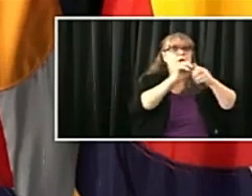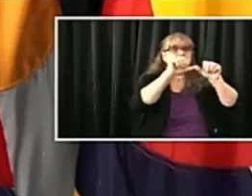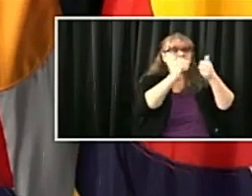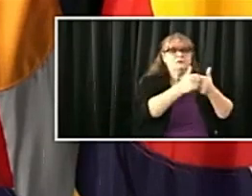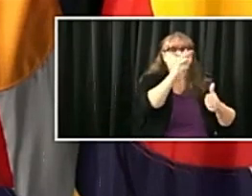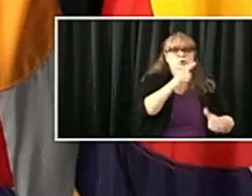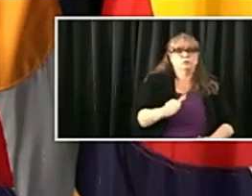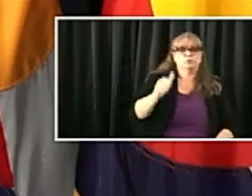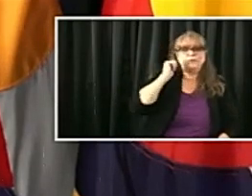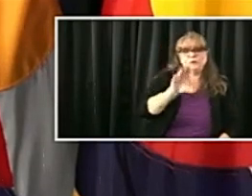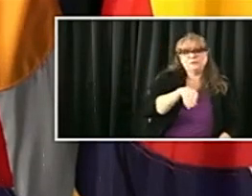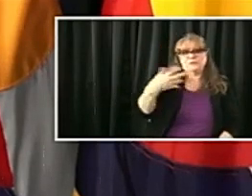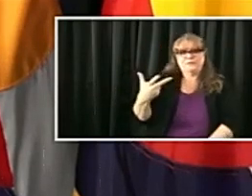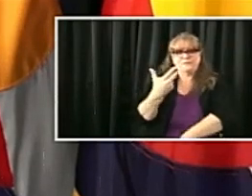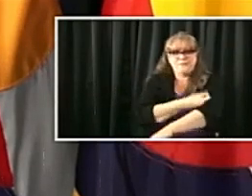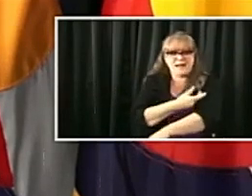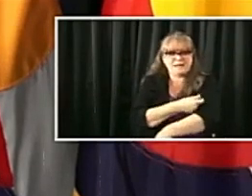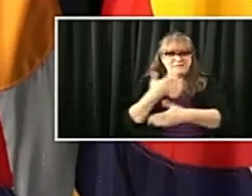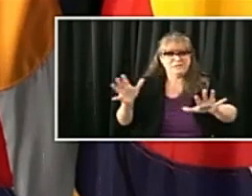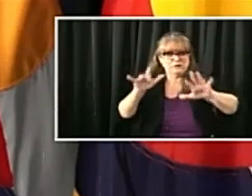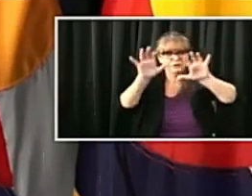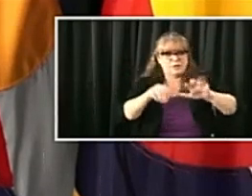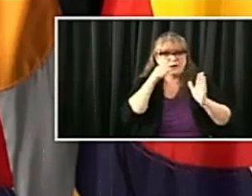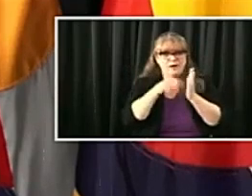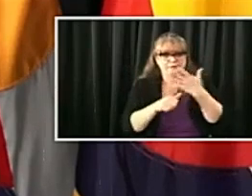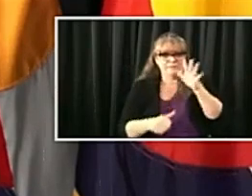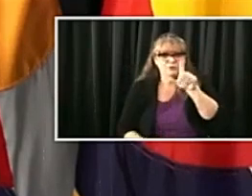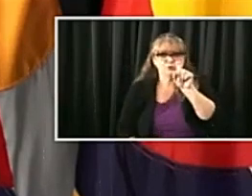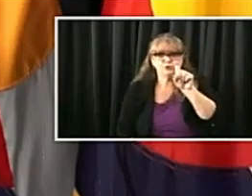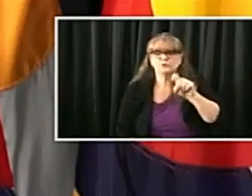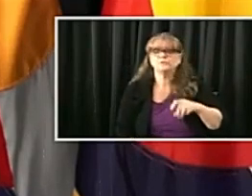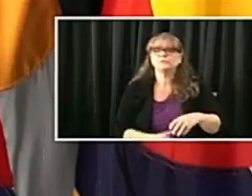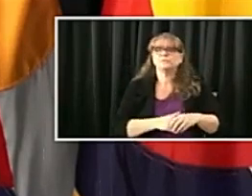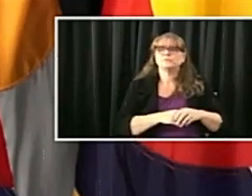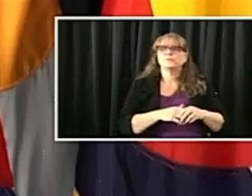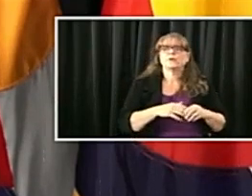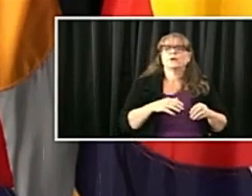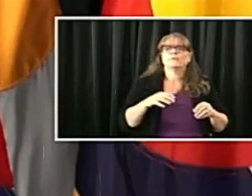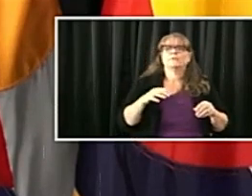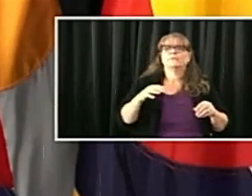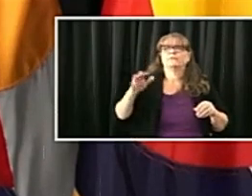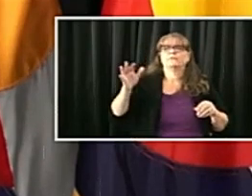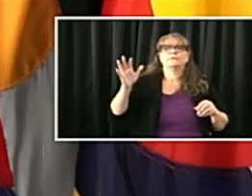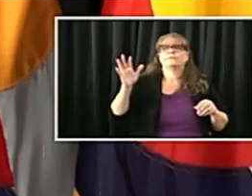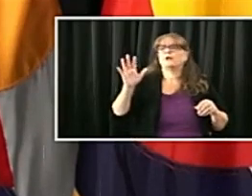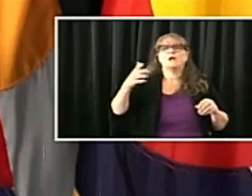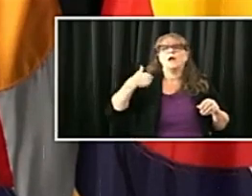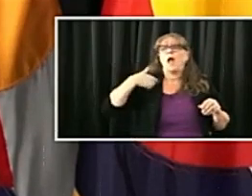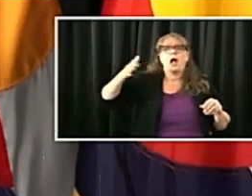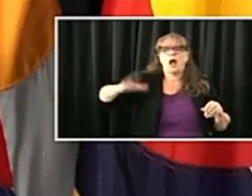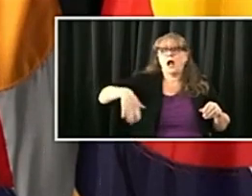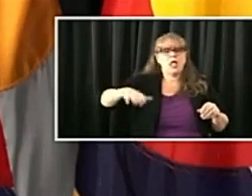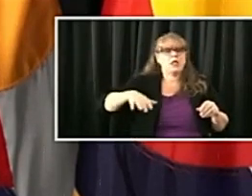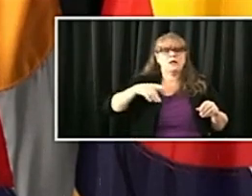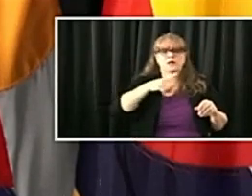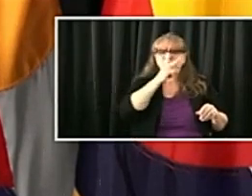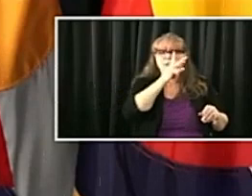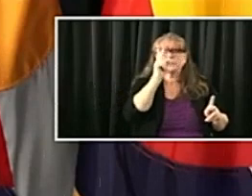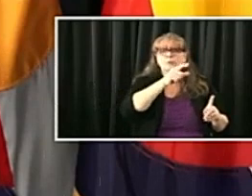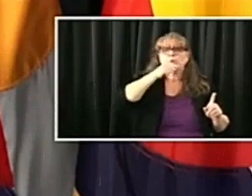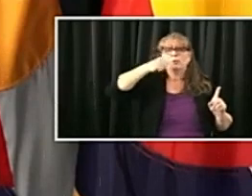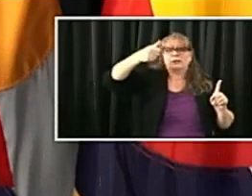bigger problem that we encounter is not the denial to people outside of county. I'm sure that's occurred somewhere, and if we hear about it, we will